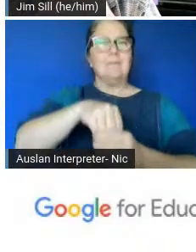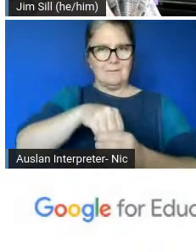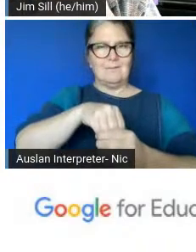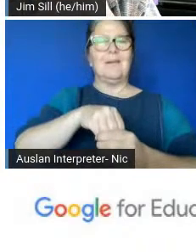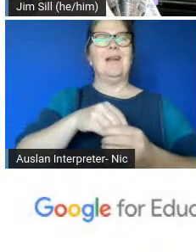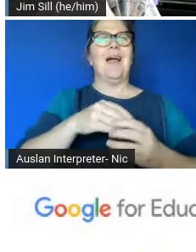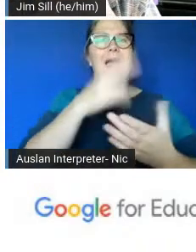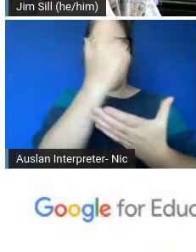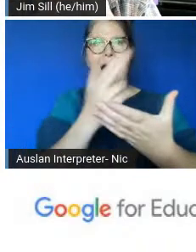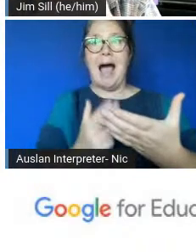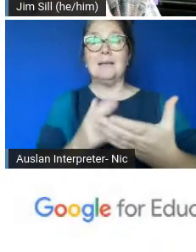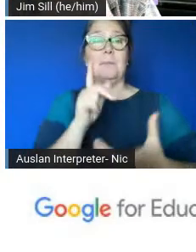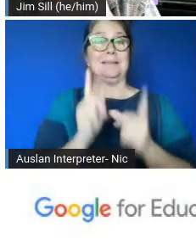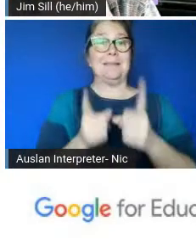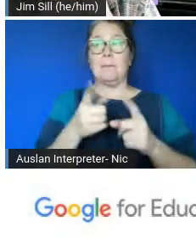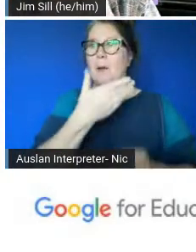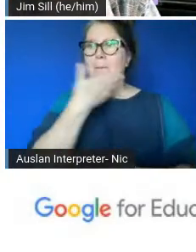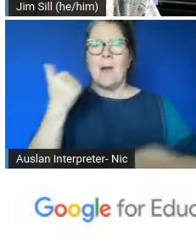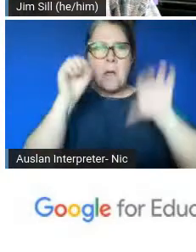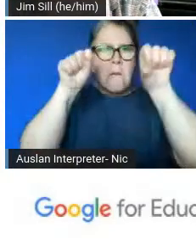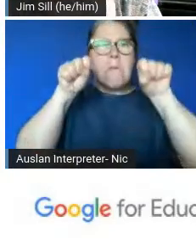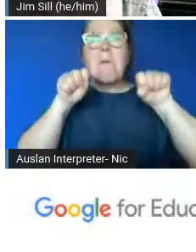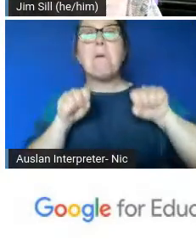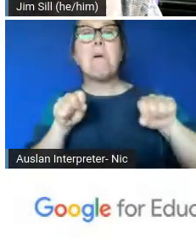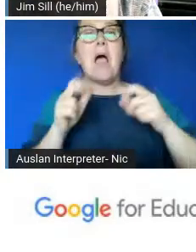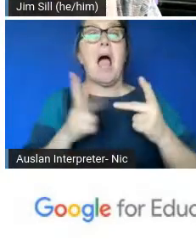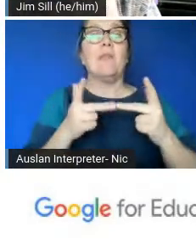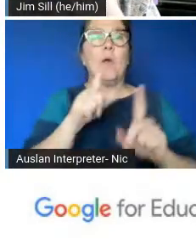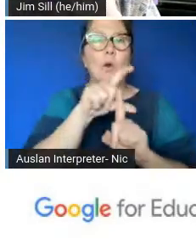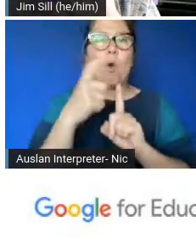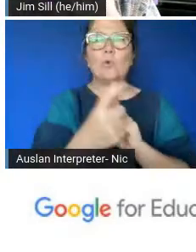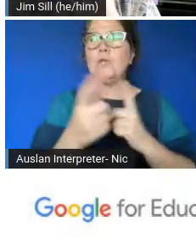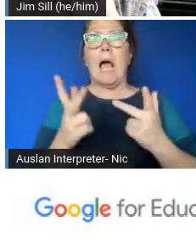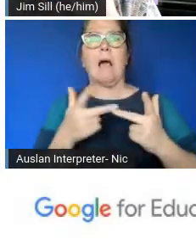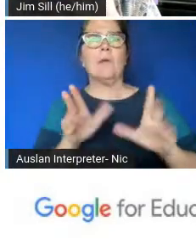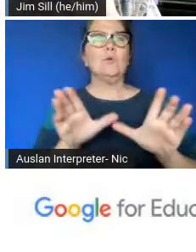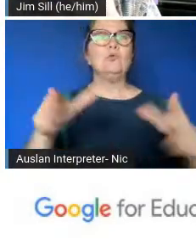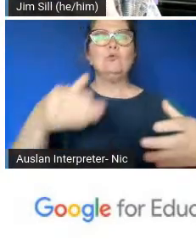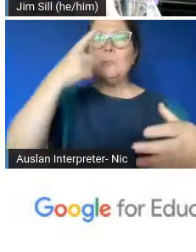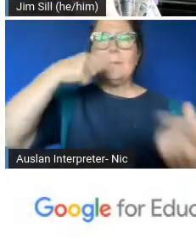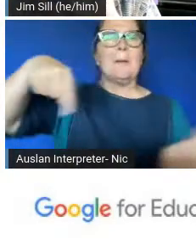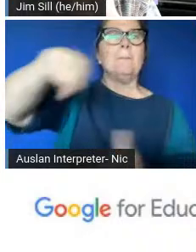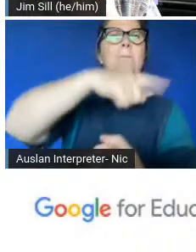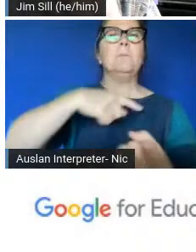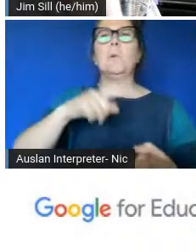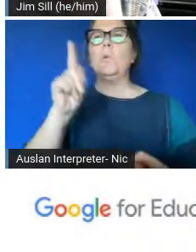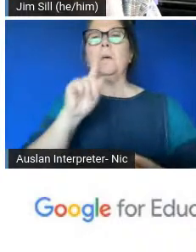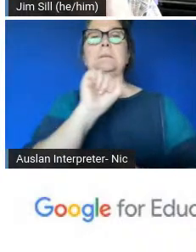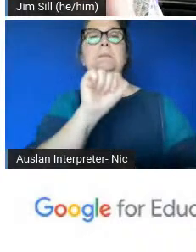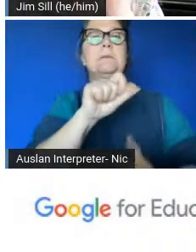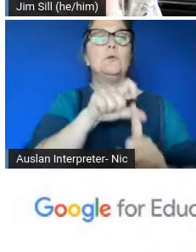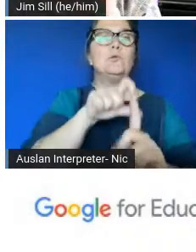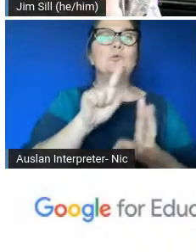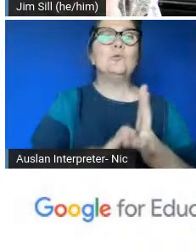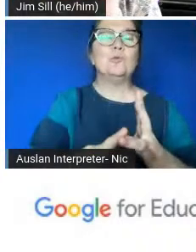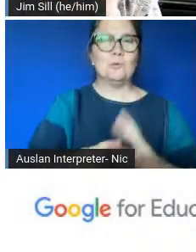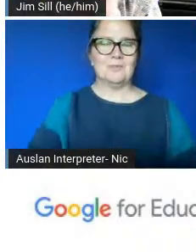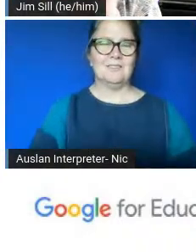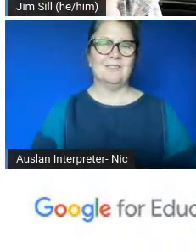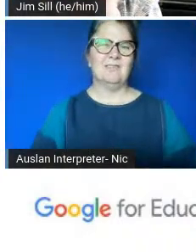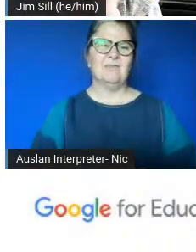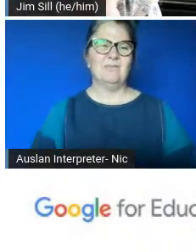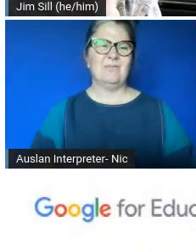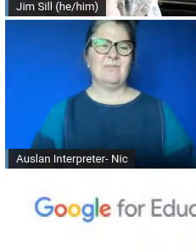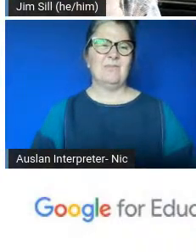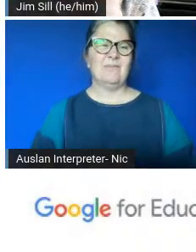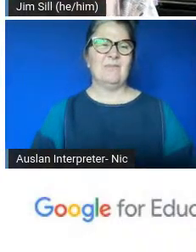another group of people. So amazing, and we could do another 5 hours on this. But what I